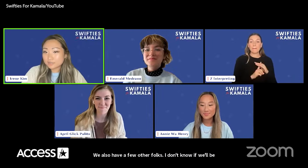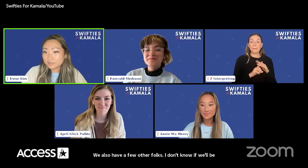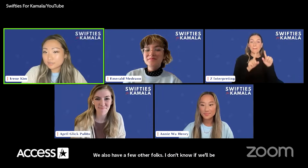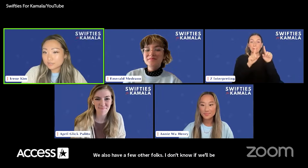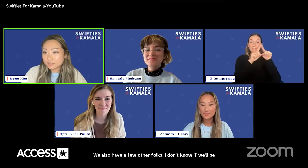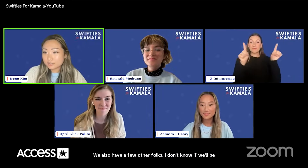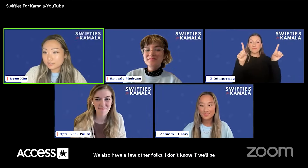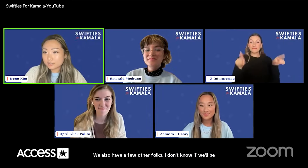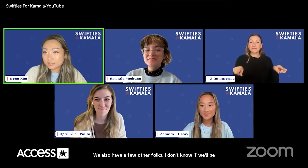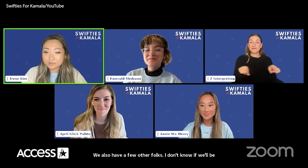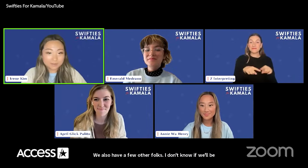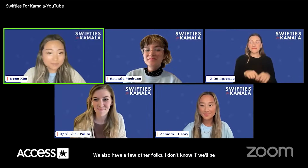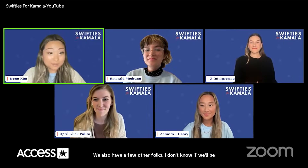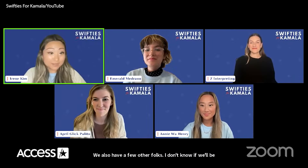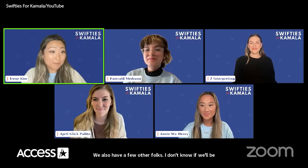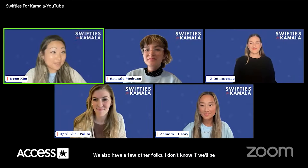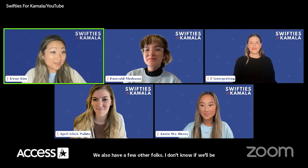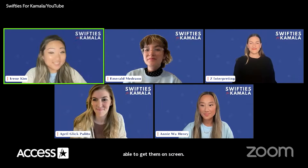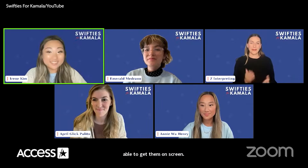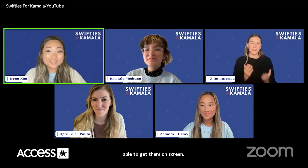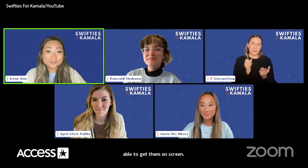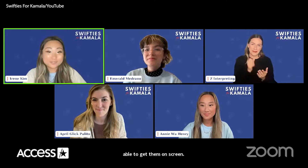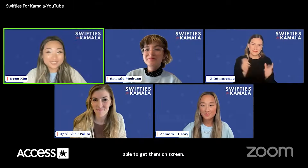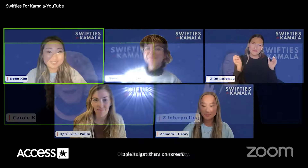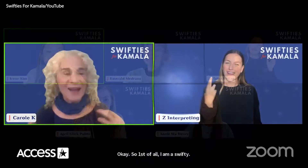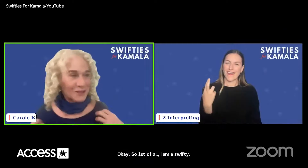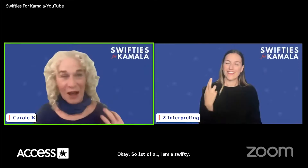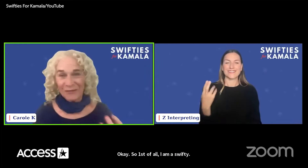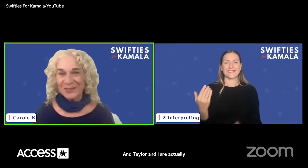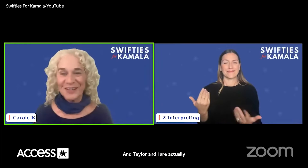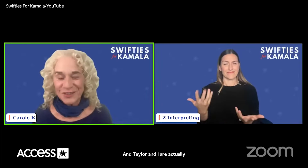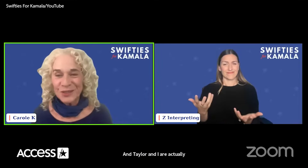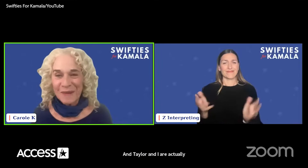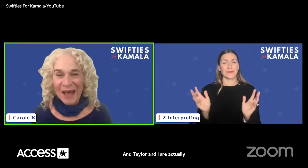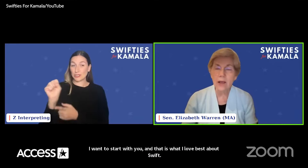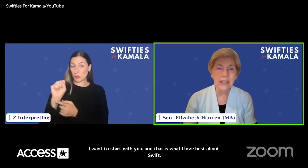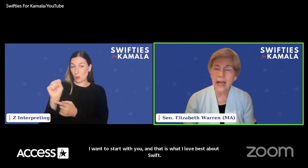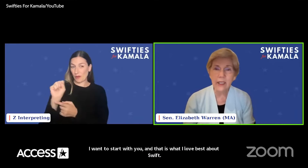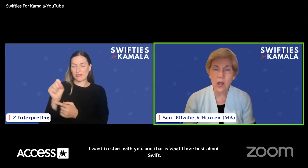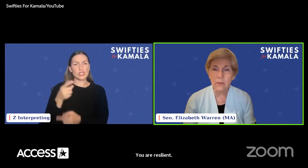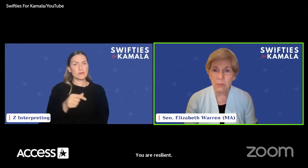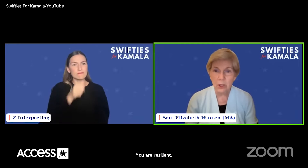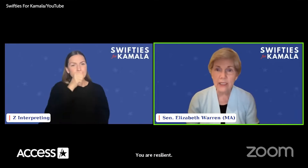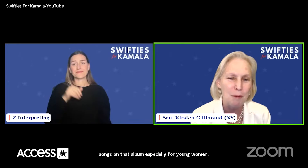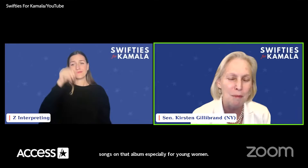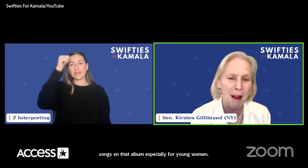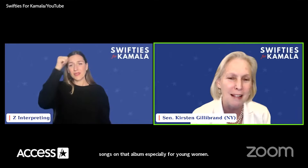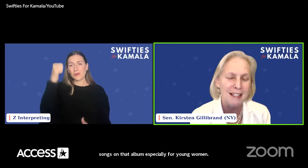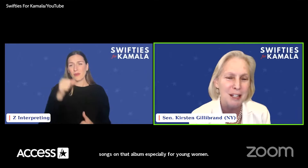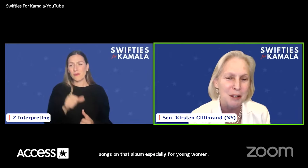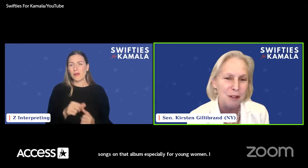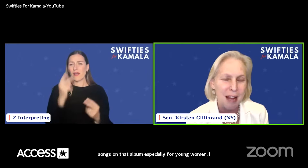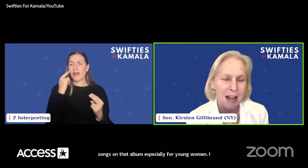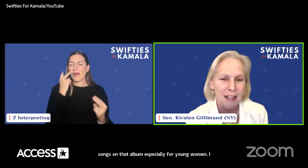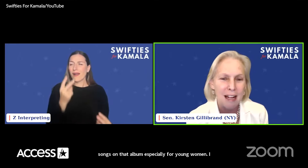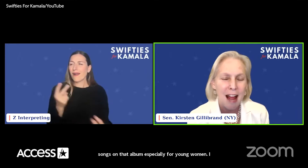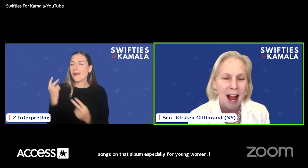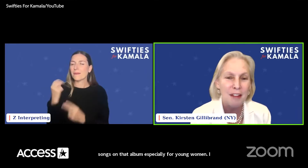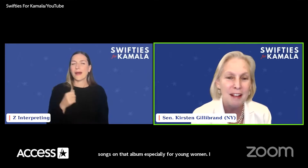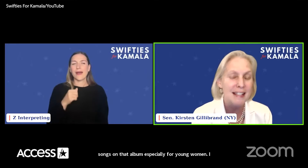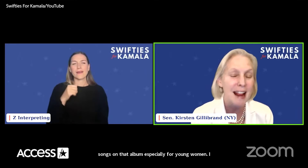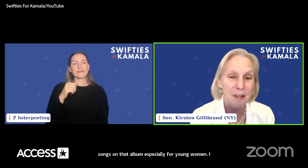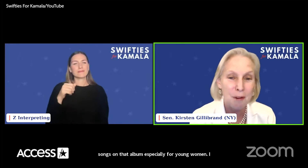officially launched their kickoff call, which included special guests such as Carole King, Senator Elizabeth Warren, Senator Kirsten Gillibrand, and